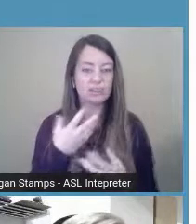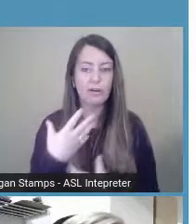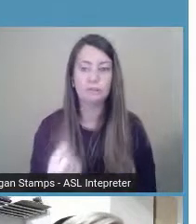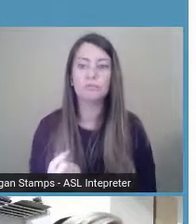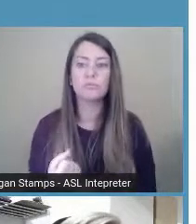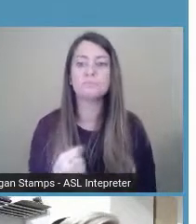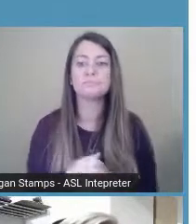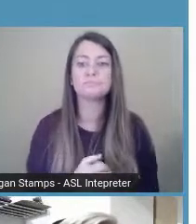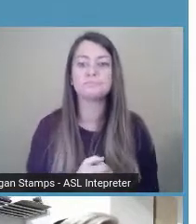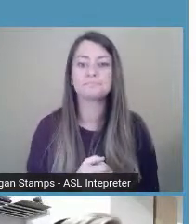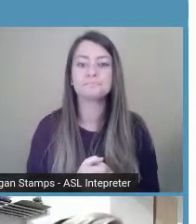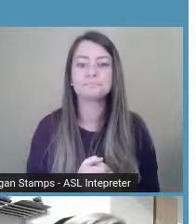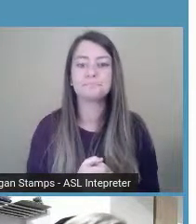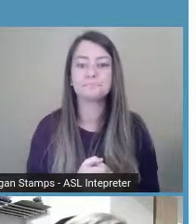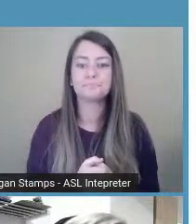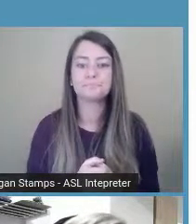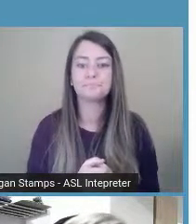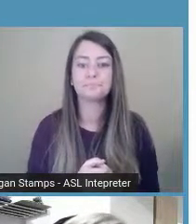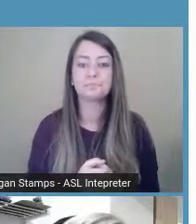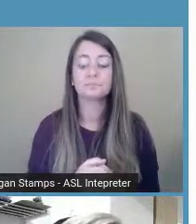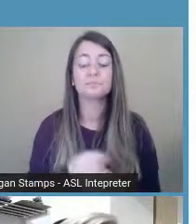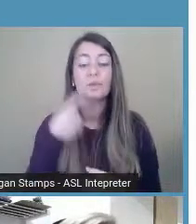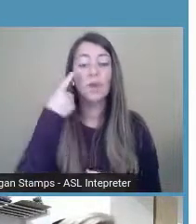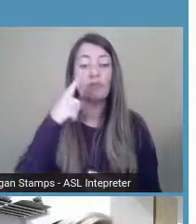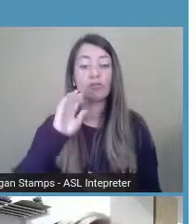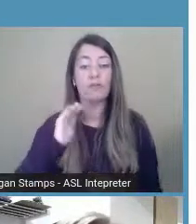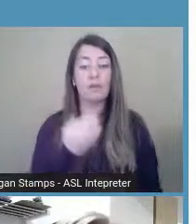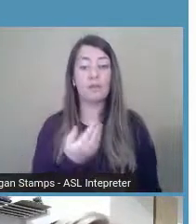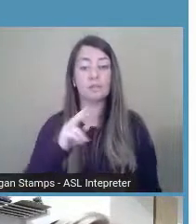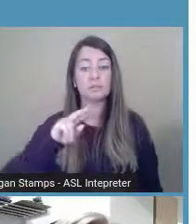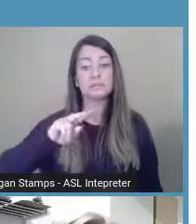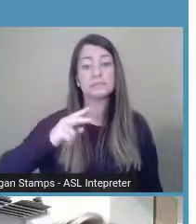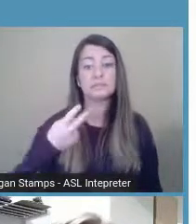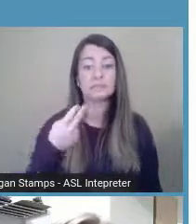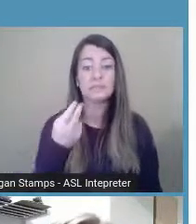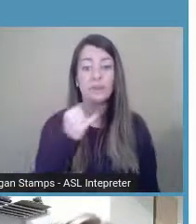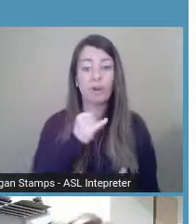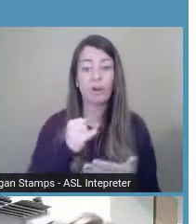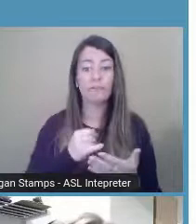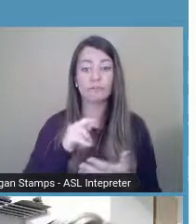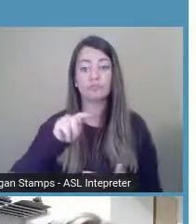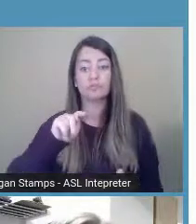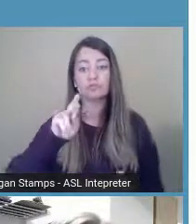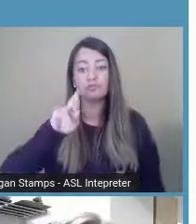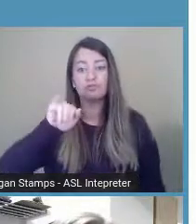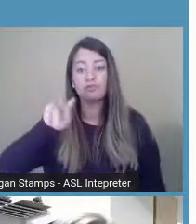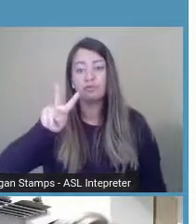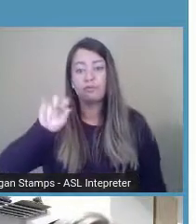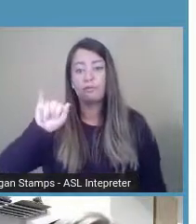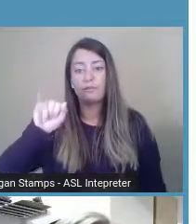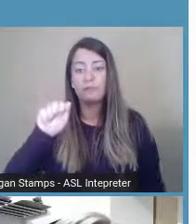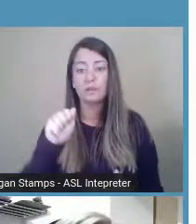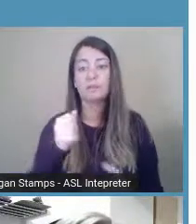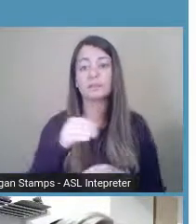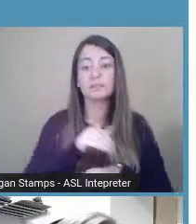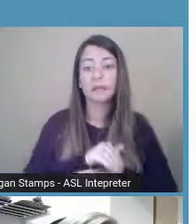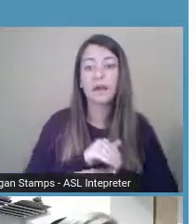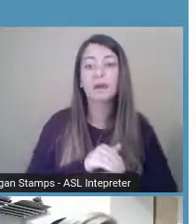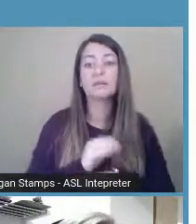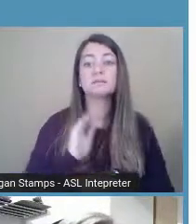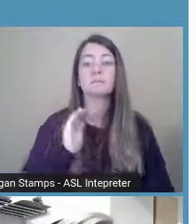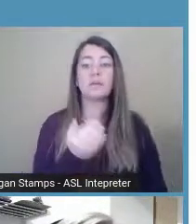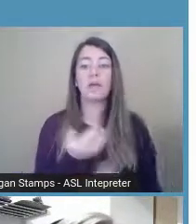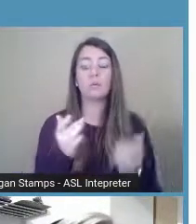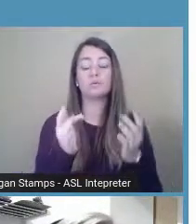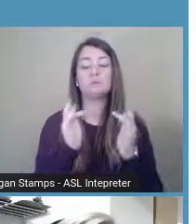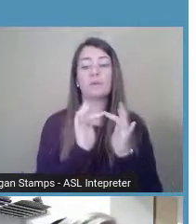polls feature, we moved a flat screen TV into our rooftop cafe for on-site participants to enjoy the program and score